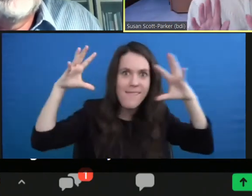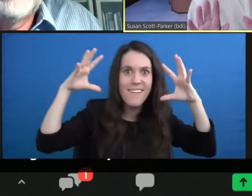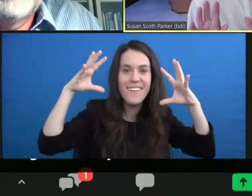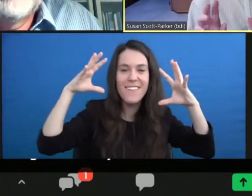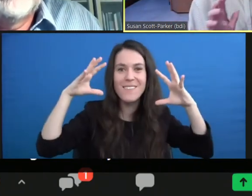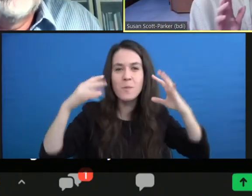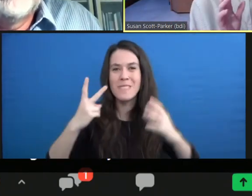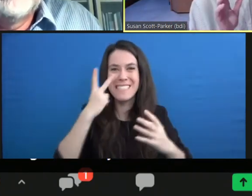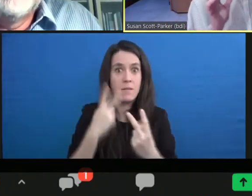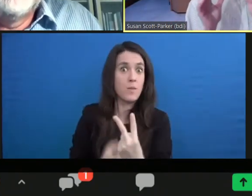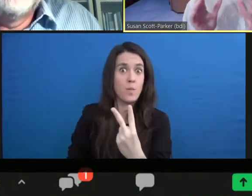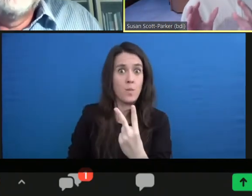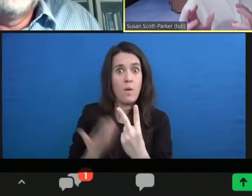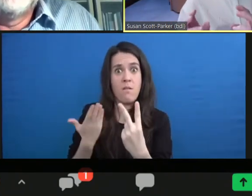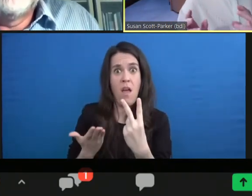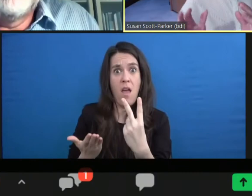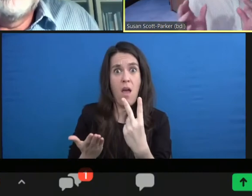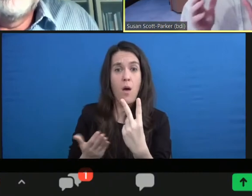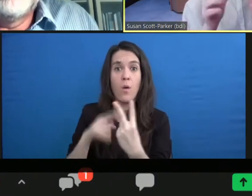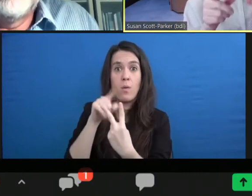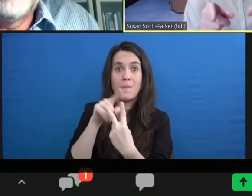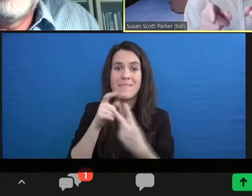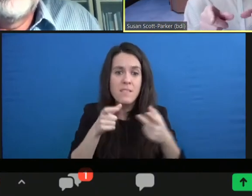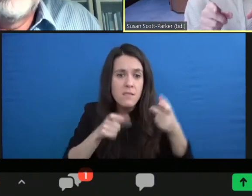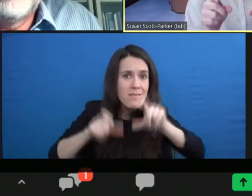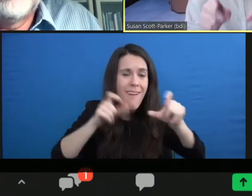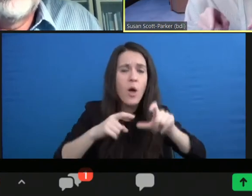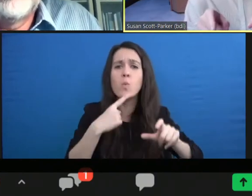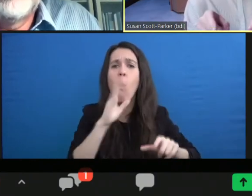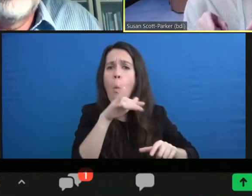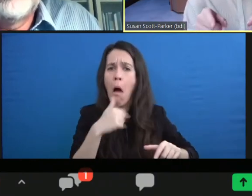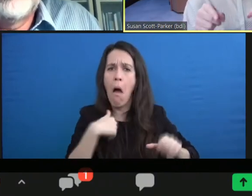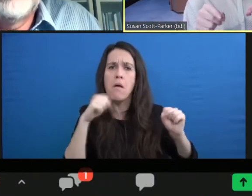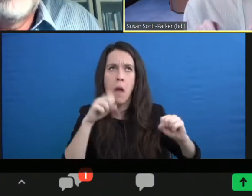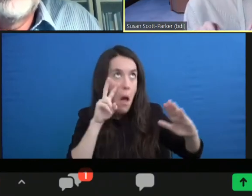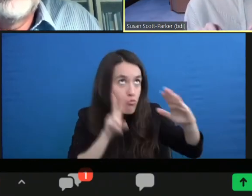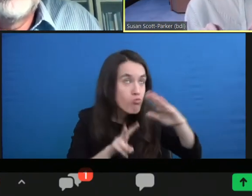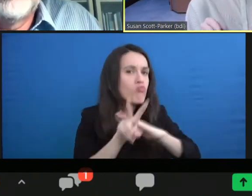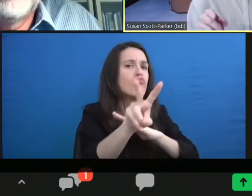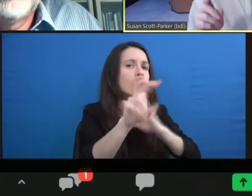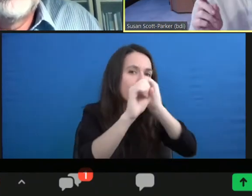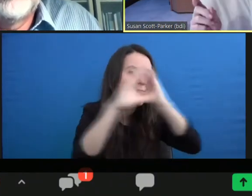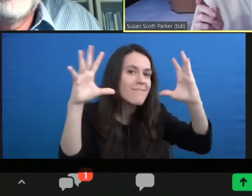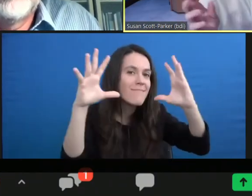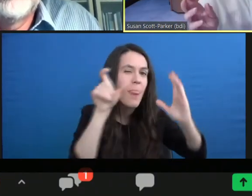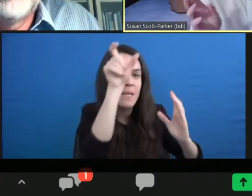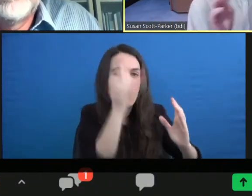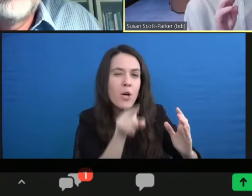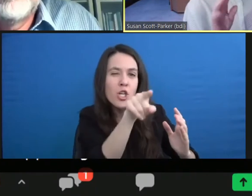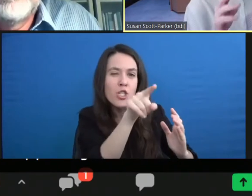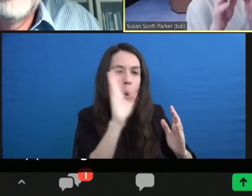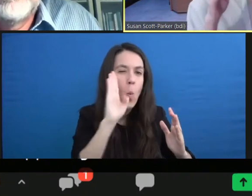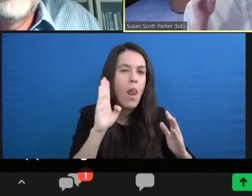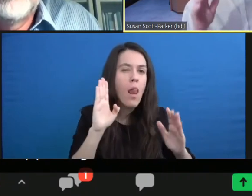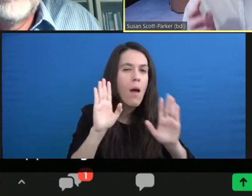things happening. One is the science which says that I can predict Stefan's performance on the job by the way his face